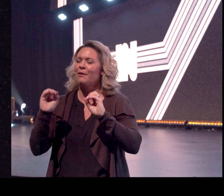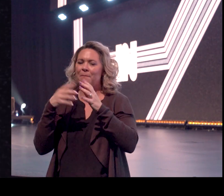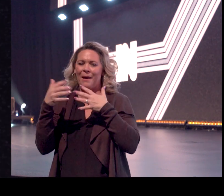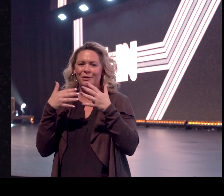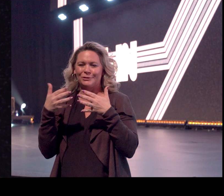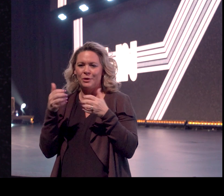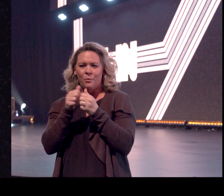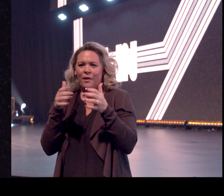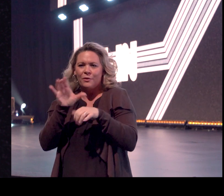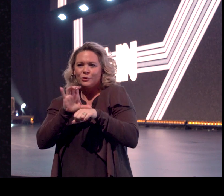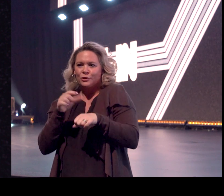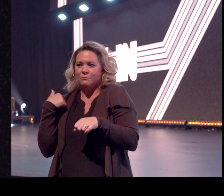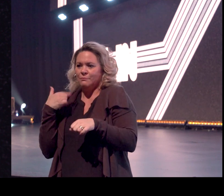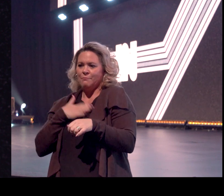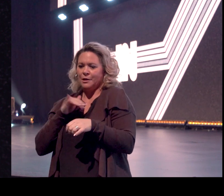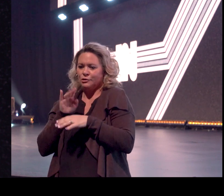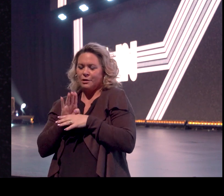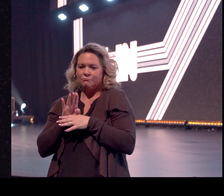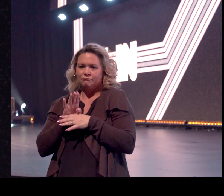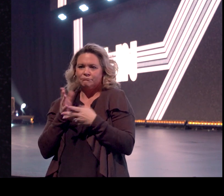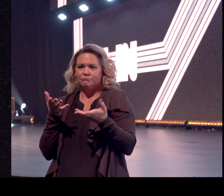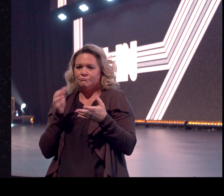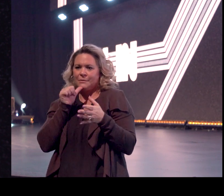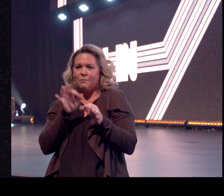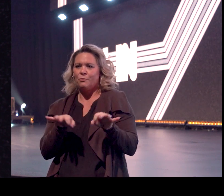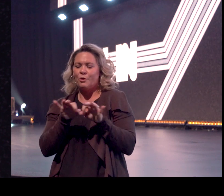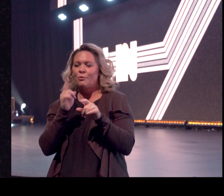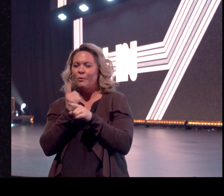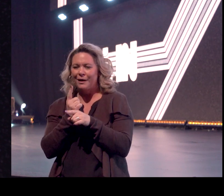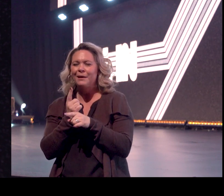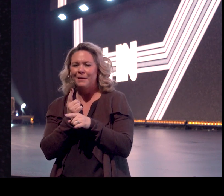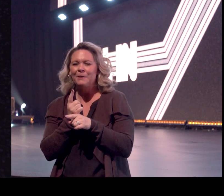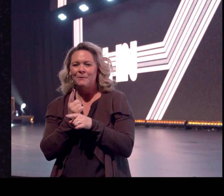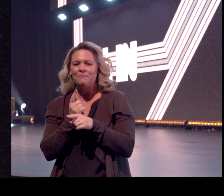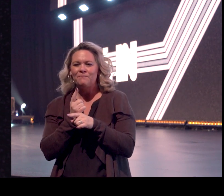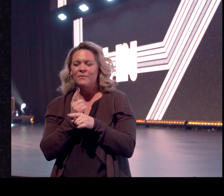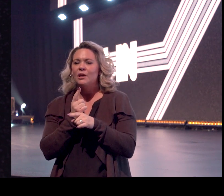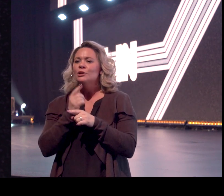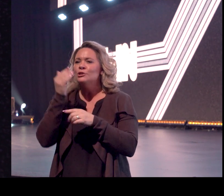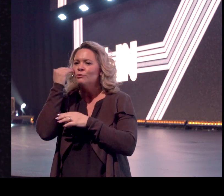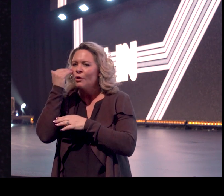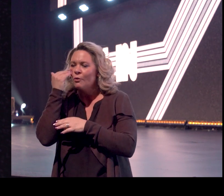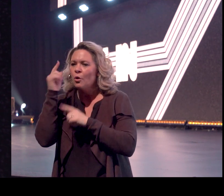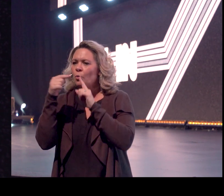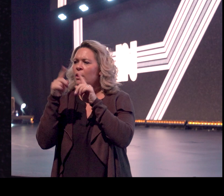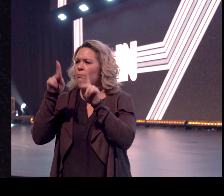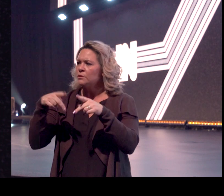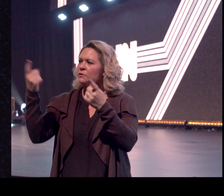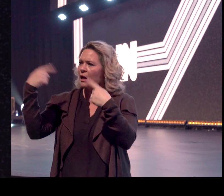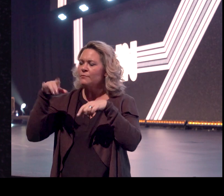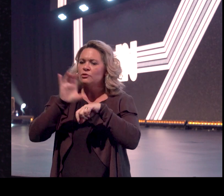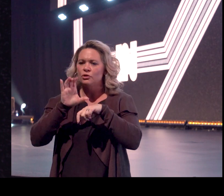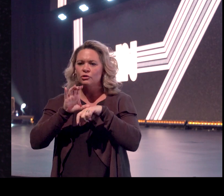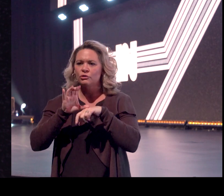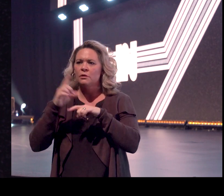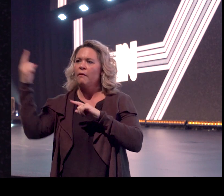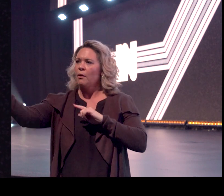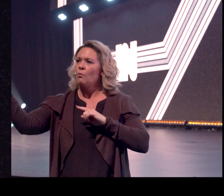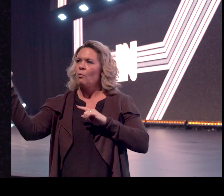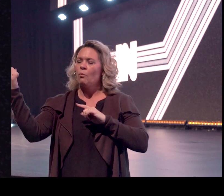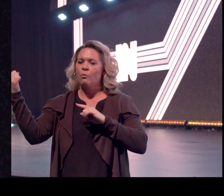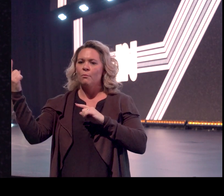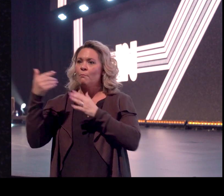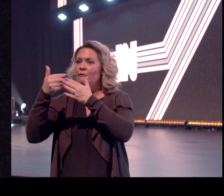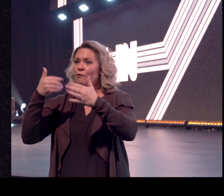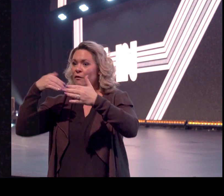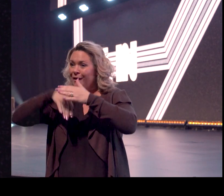role is completely insignificant. And did you know statistically, someone makes up their mind when they come to a church whether they will ever